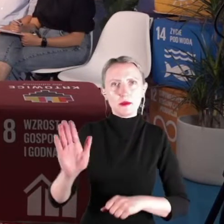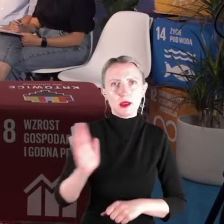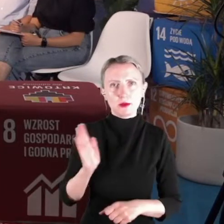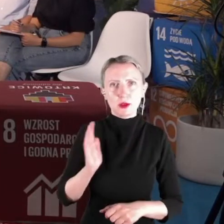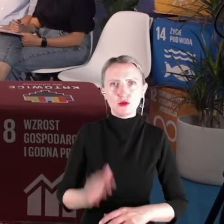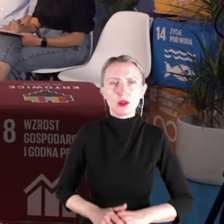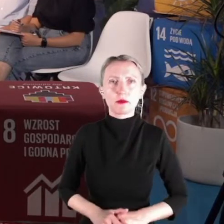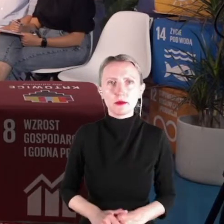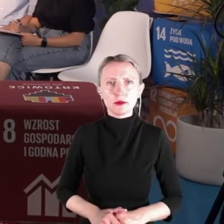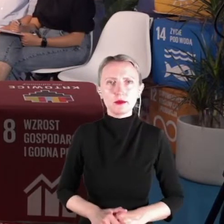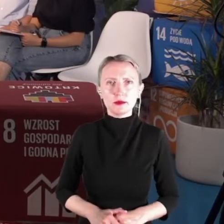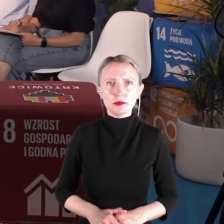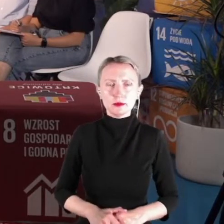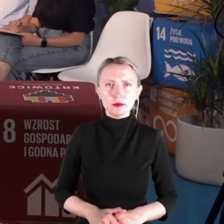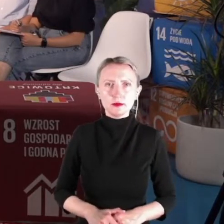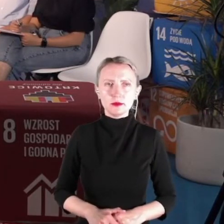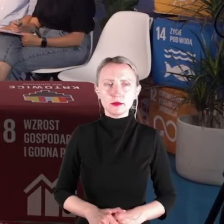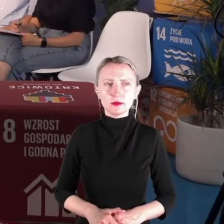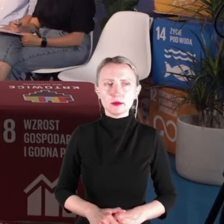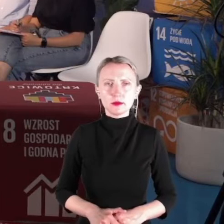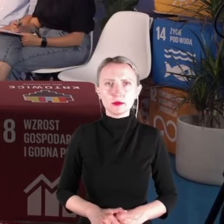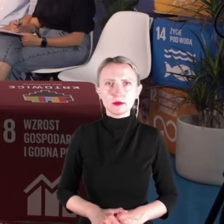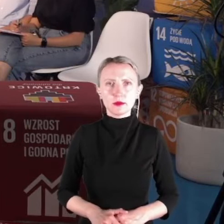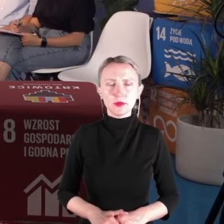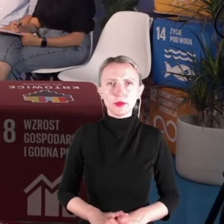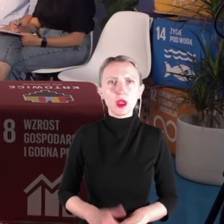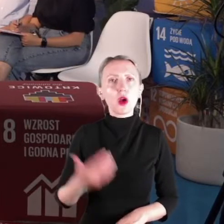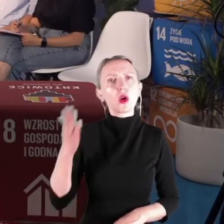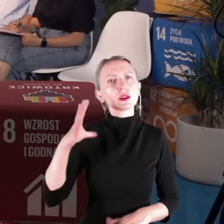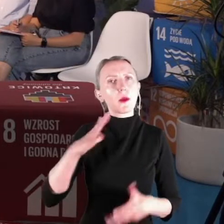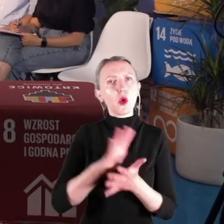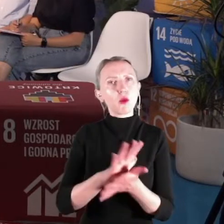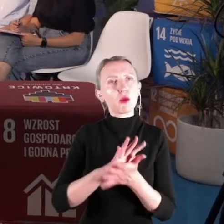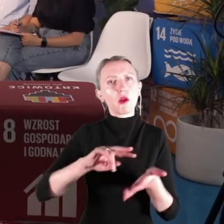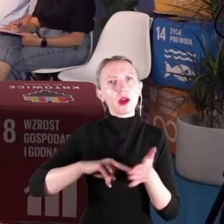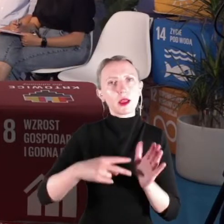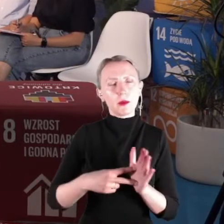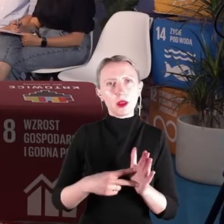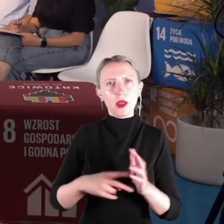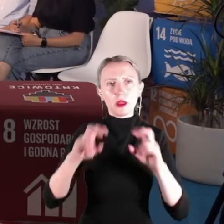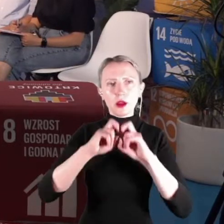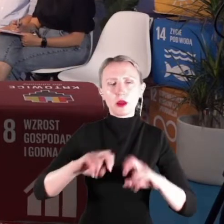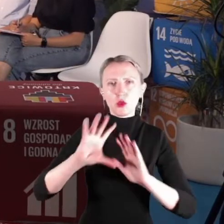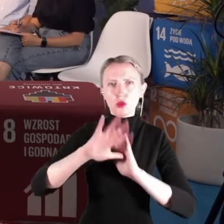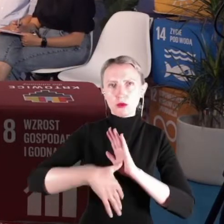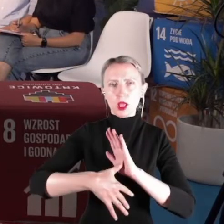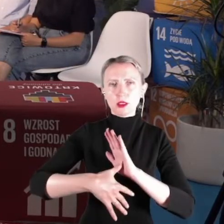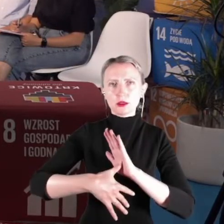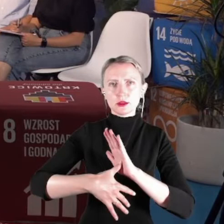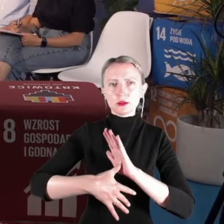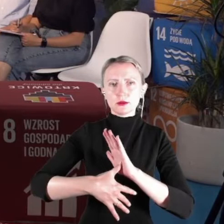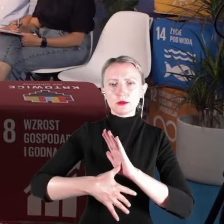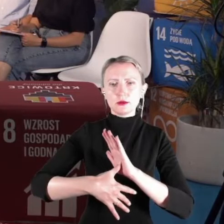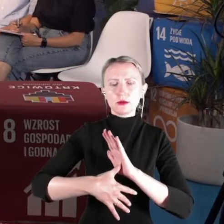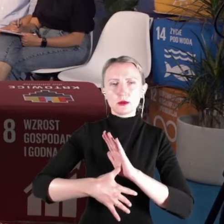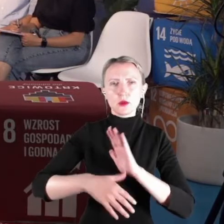fueled by recently published renovation plans of the city that foresees like the relocation of big parts of